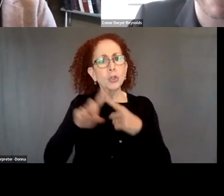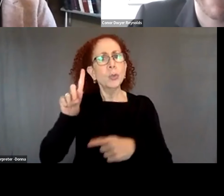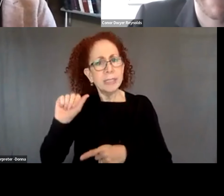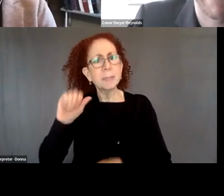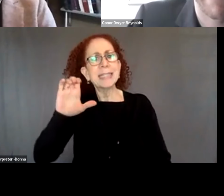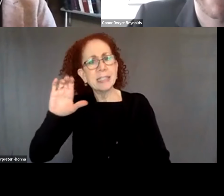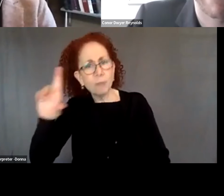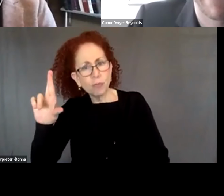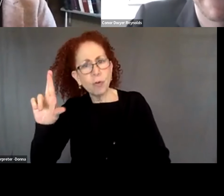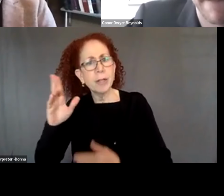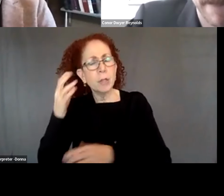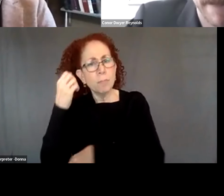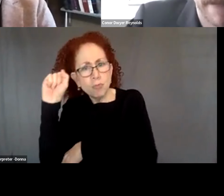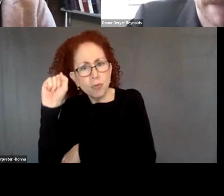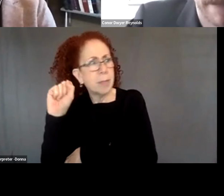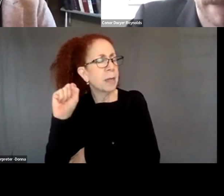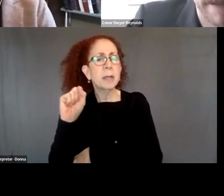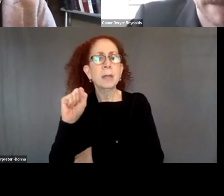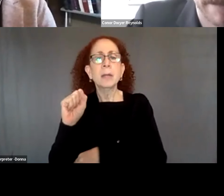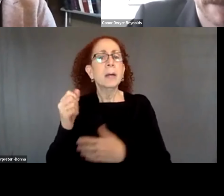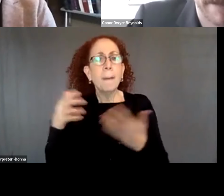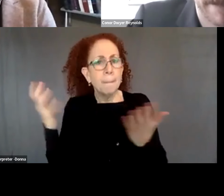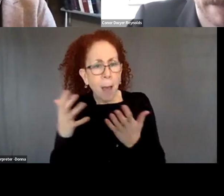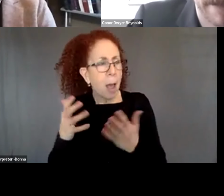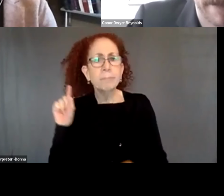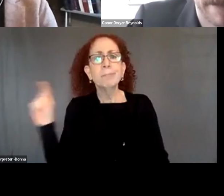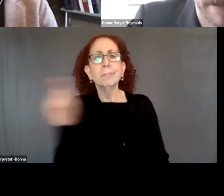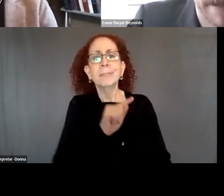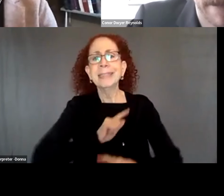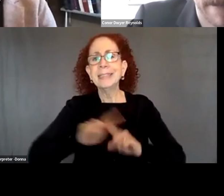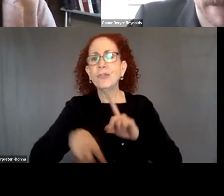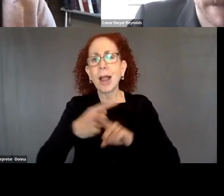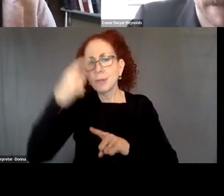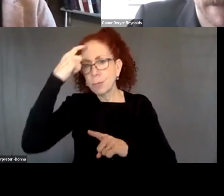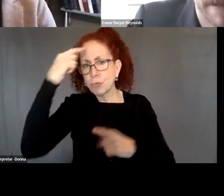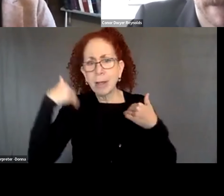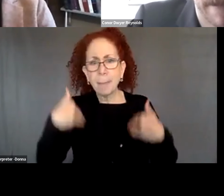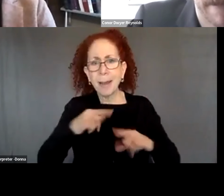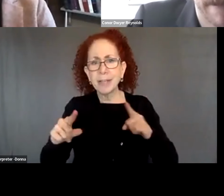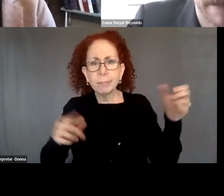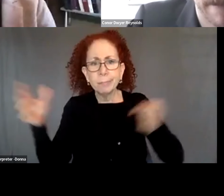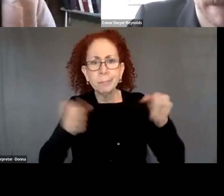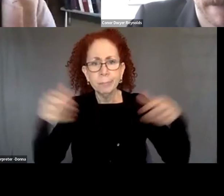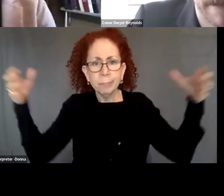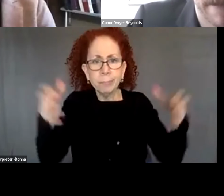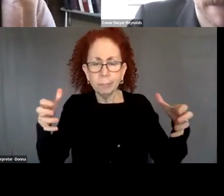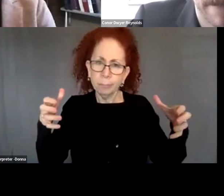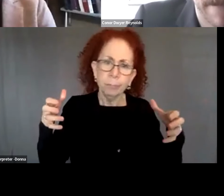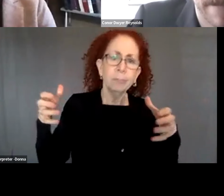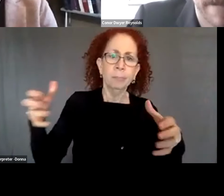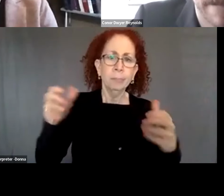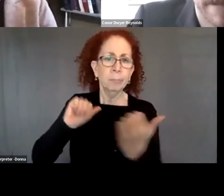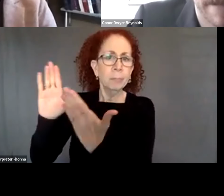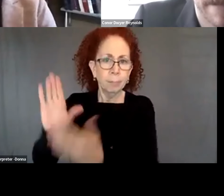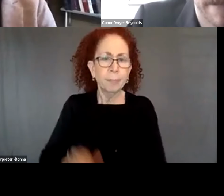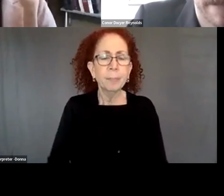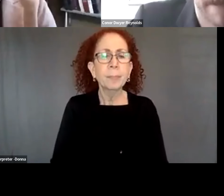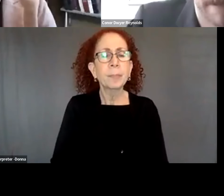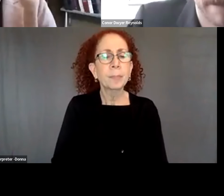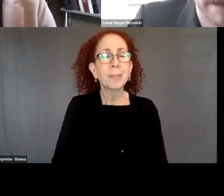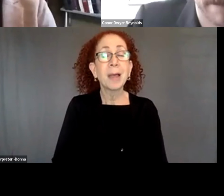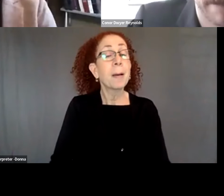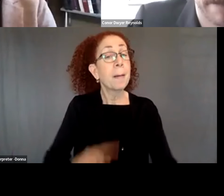rights movement by forging together the many different strands of brain and body difference into a unified whole. But it is